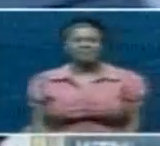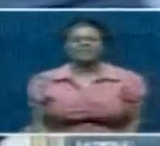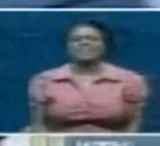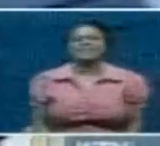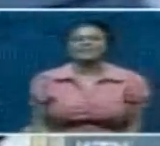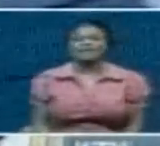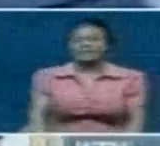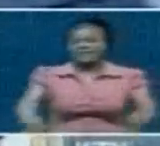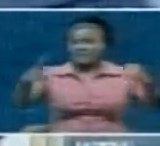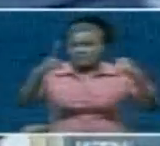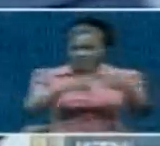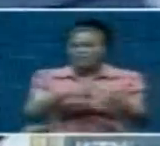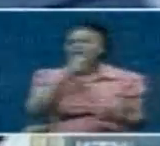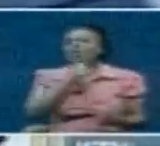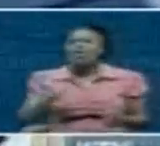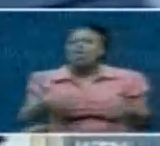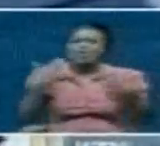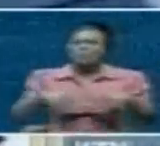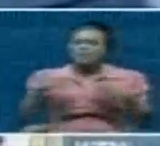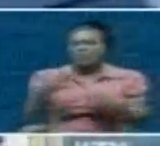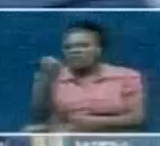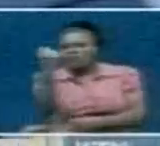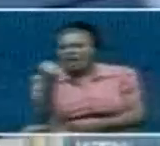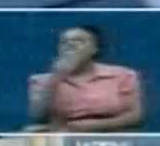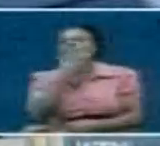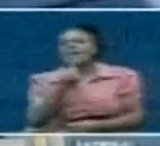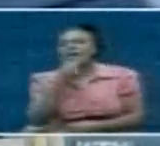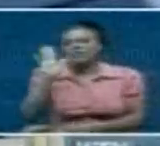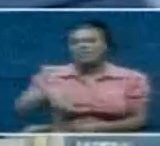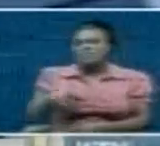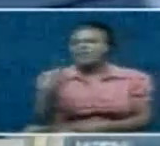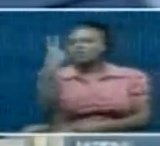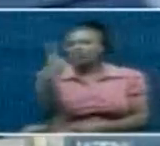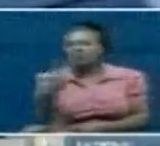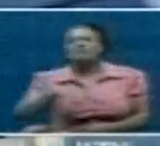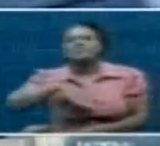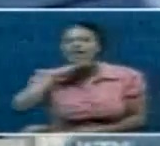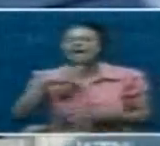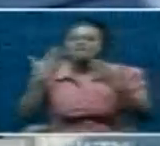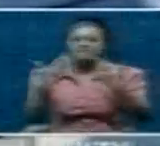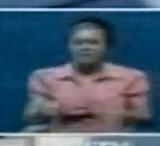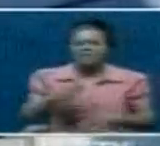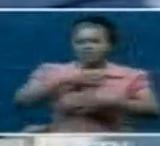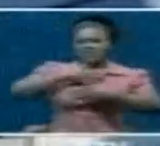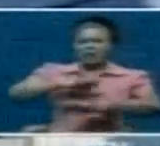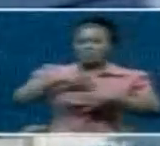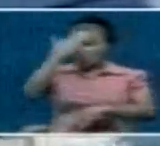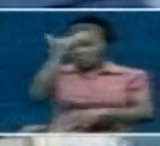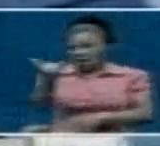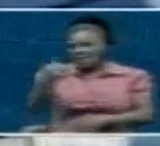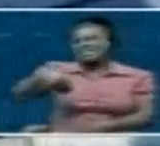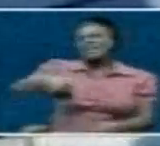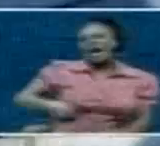Well, seven elderly people, among them five men and two women, are reported to have died in Logete village in Baragoi due to